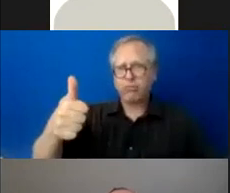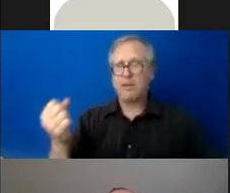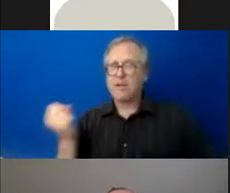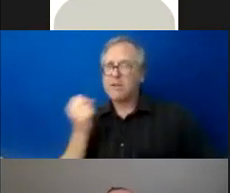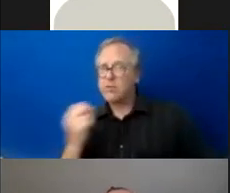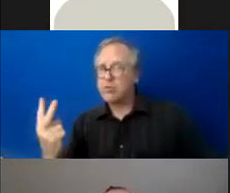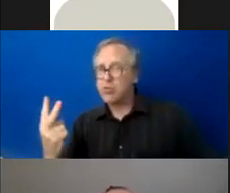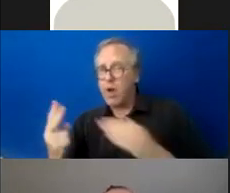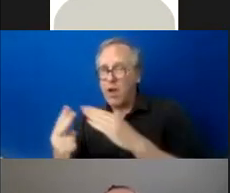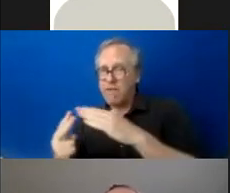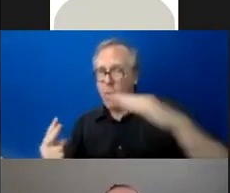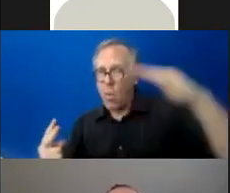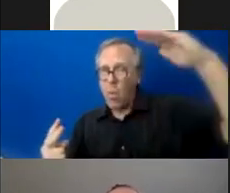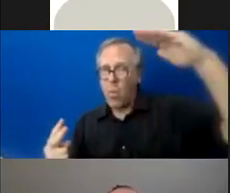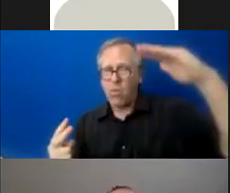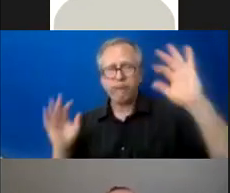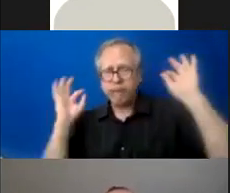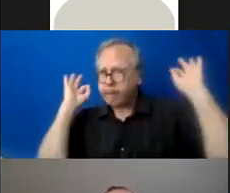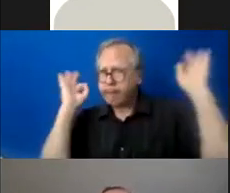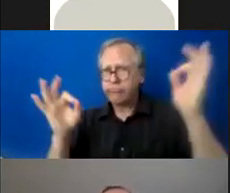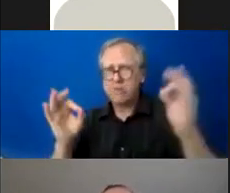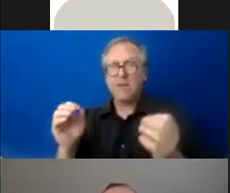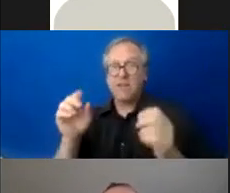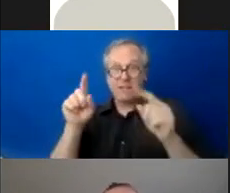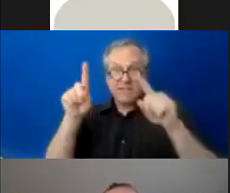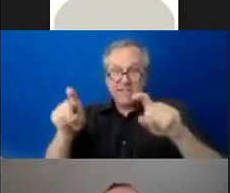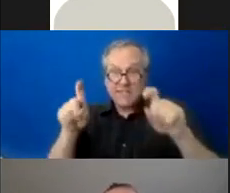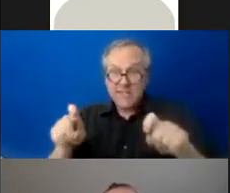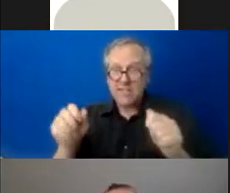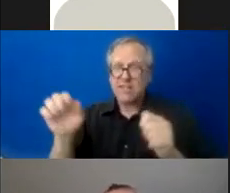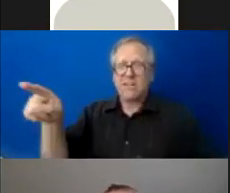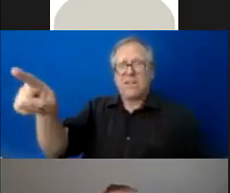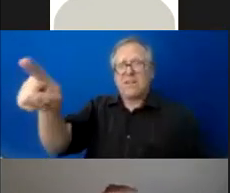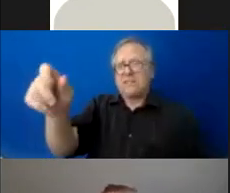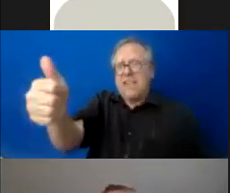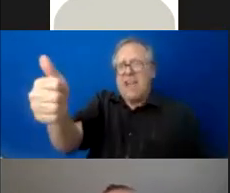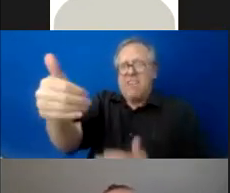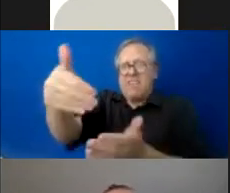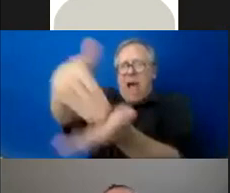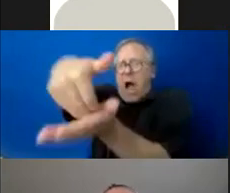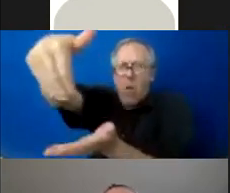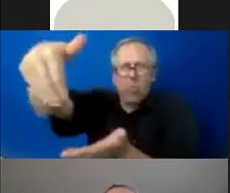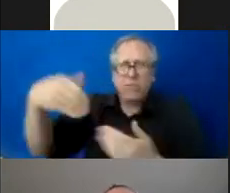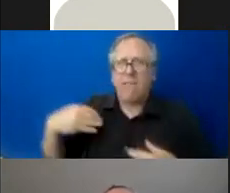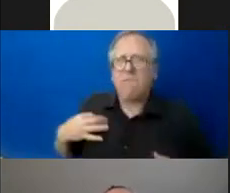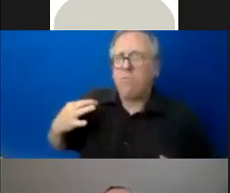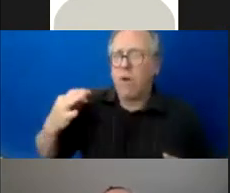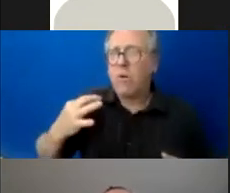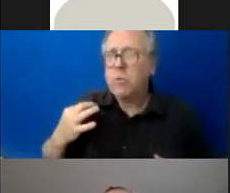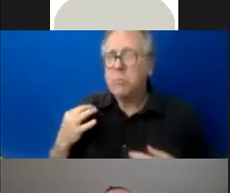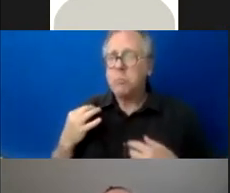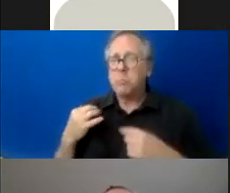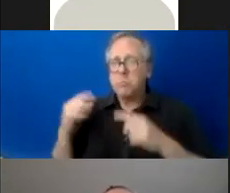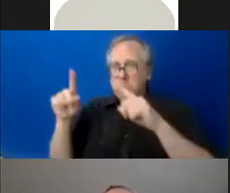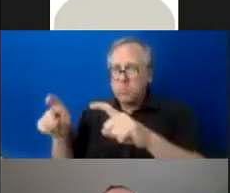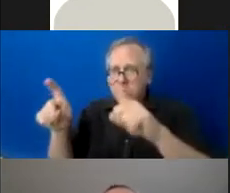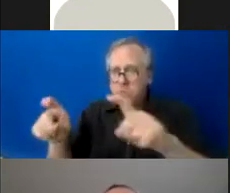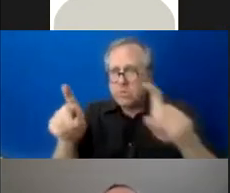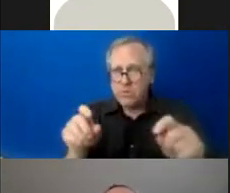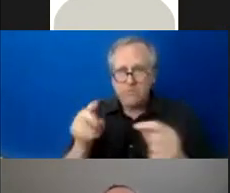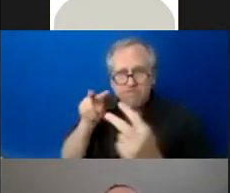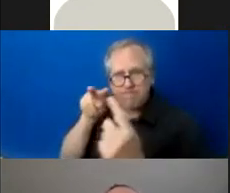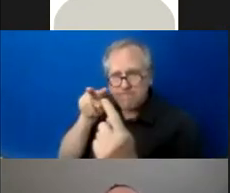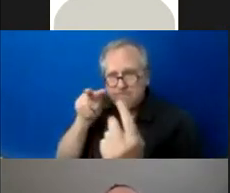trials that have been done for the vaccines have involved tens of thousands of volunteers, which is amazing. The vaccines continue to be monitored extremely